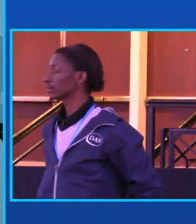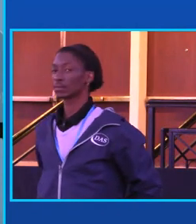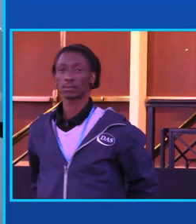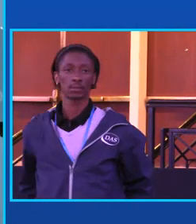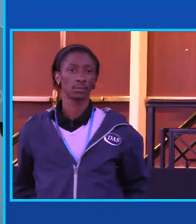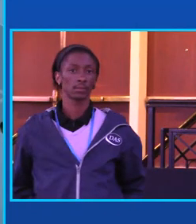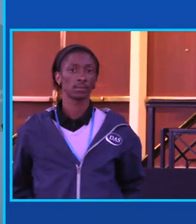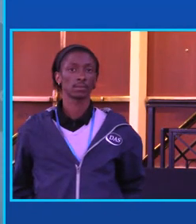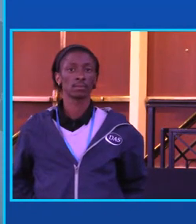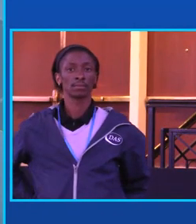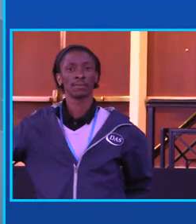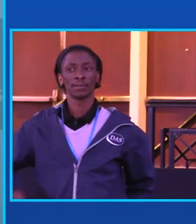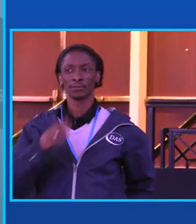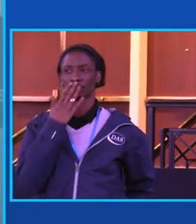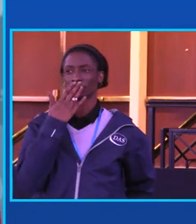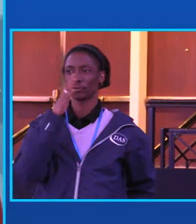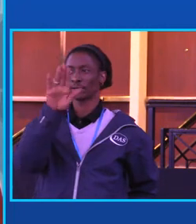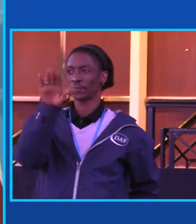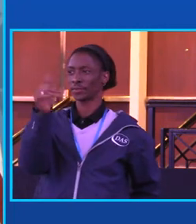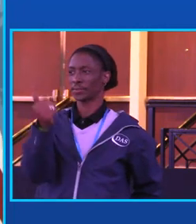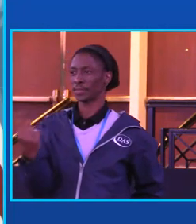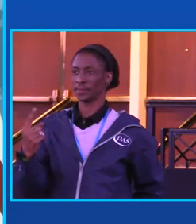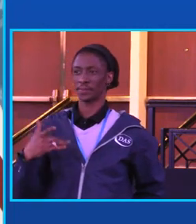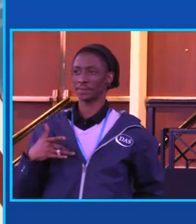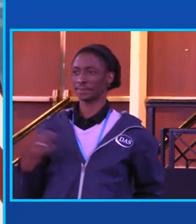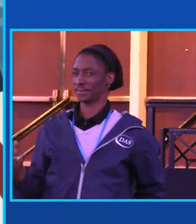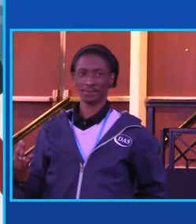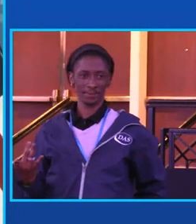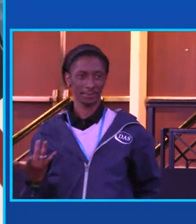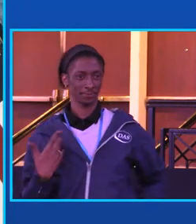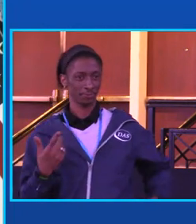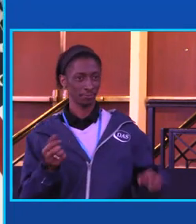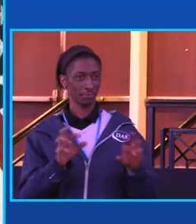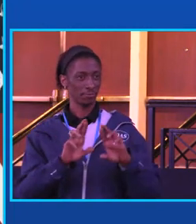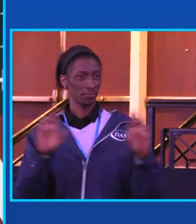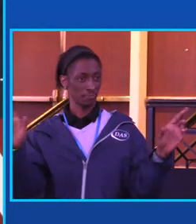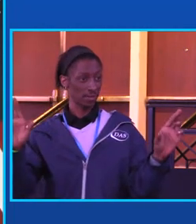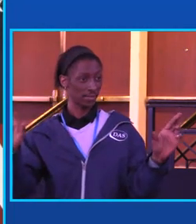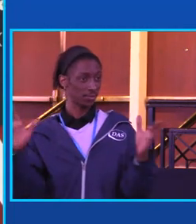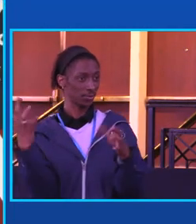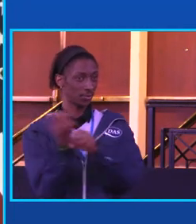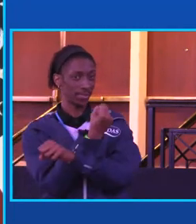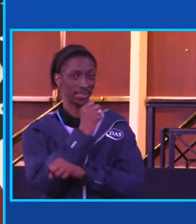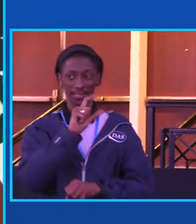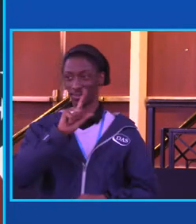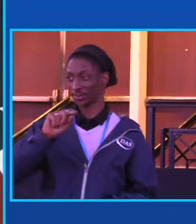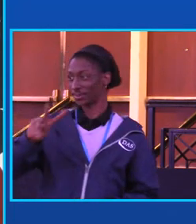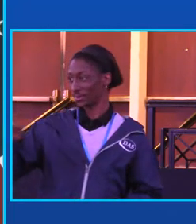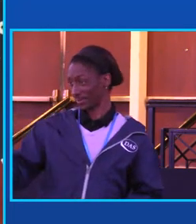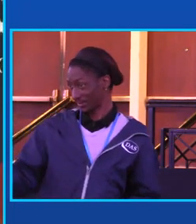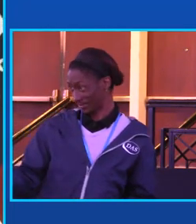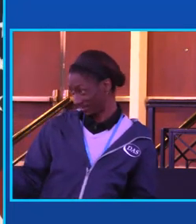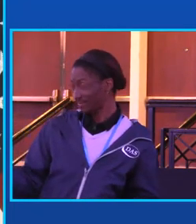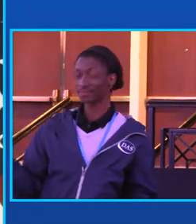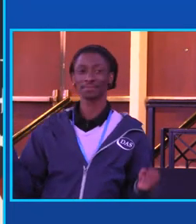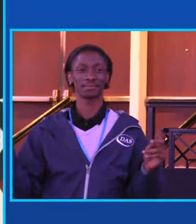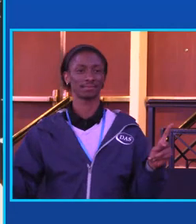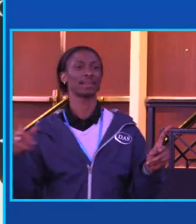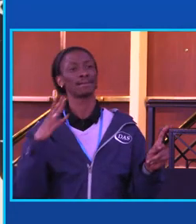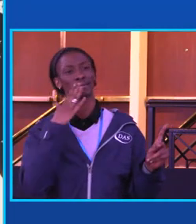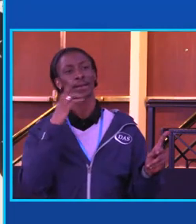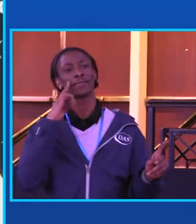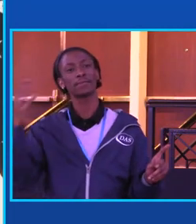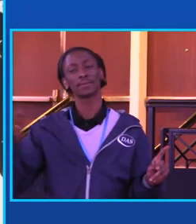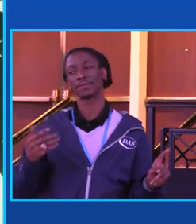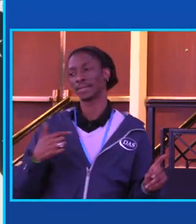Good afternoon, everybody. How are you feeling? Are you guys ready to win in 2022? Yes? Okay. Well, thanks for having me